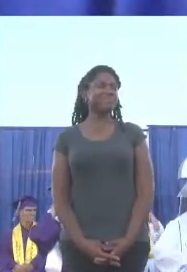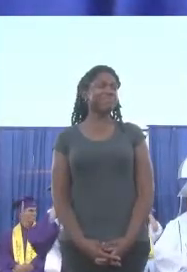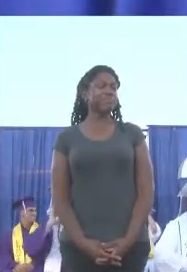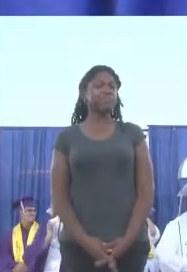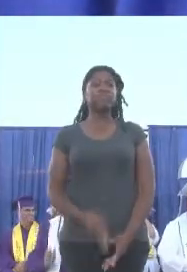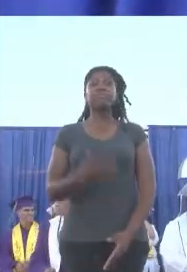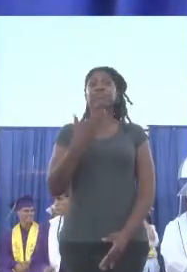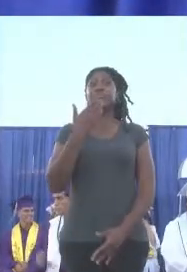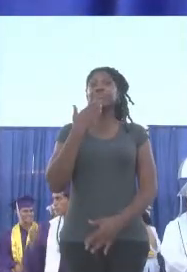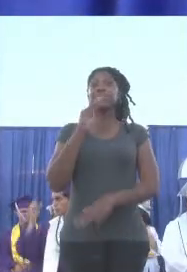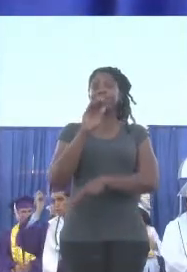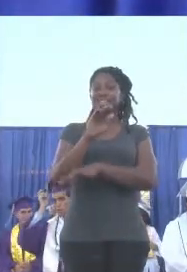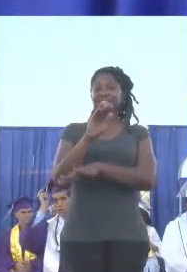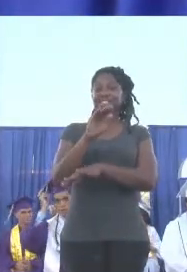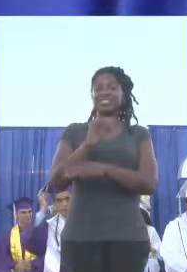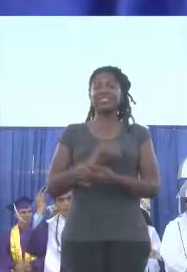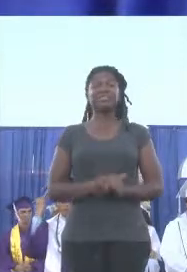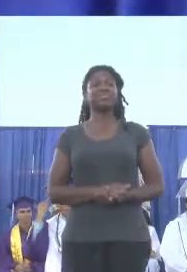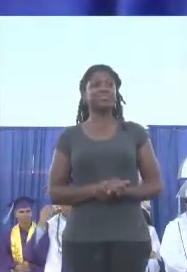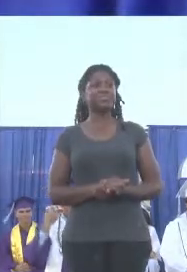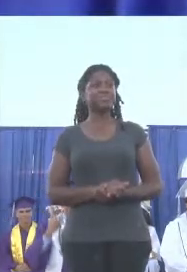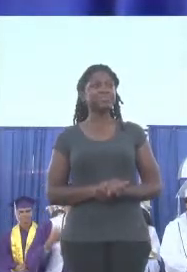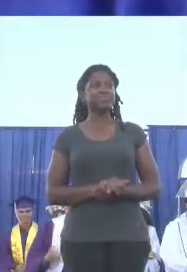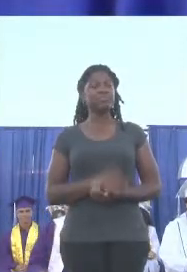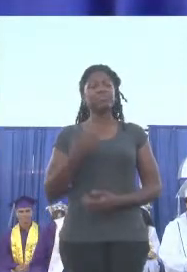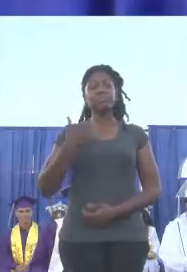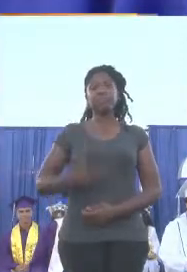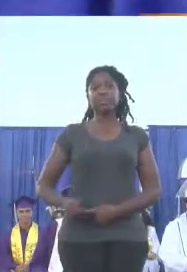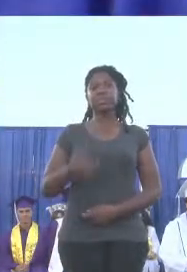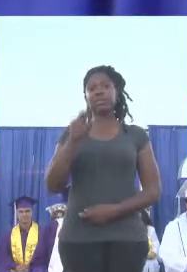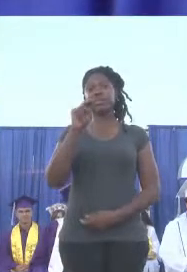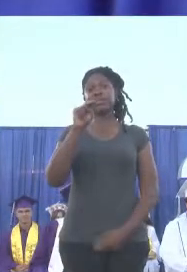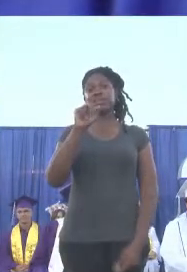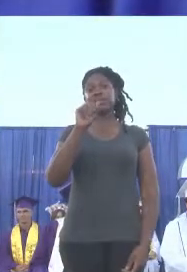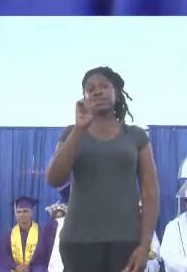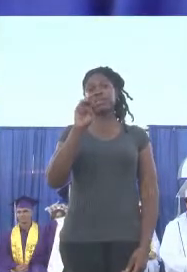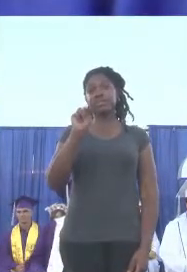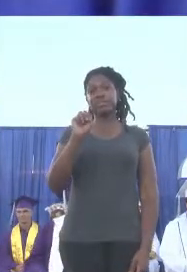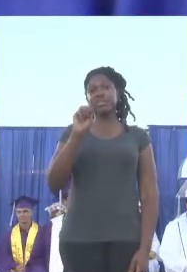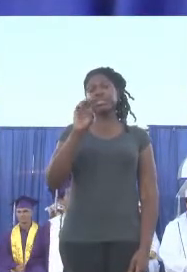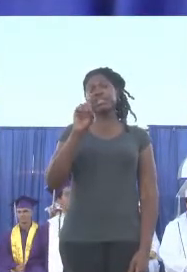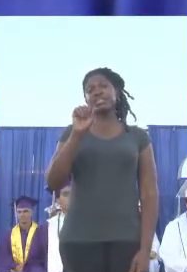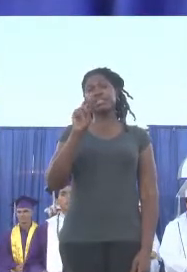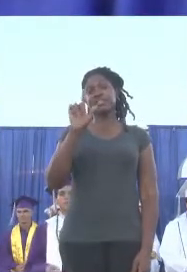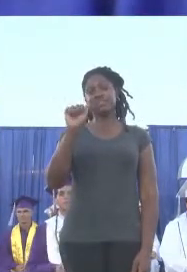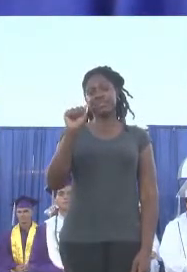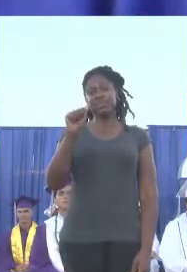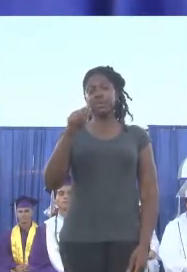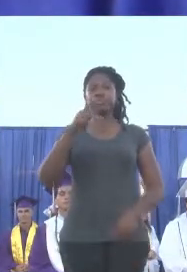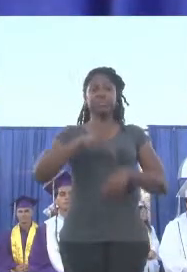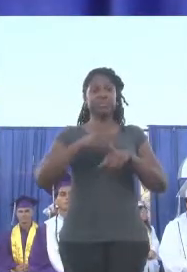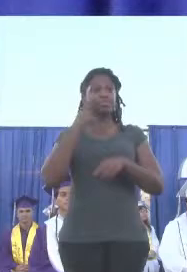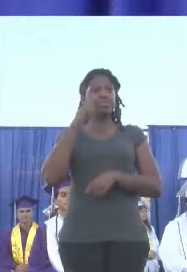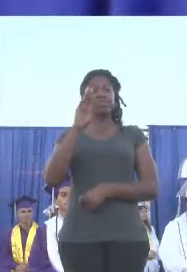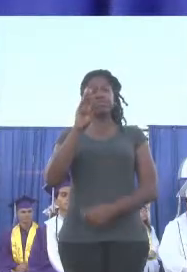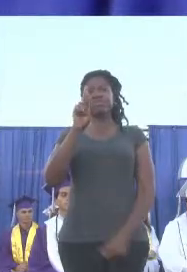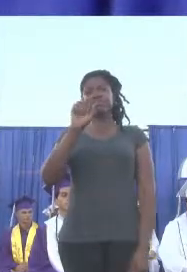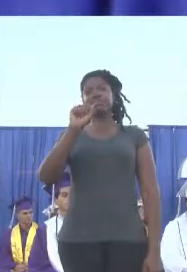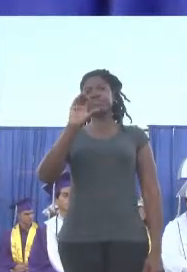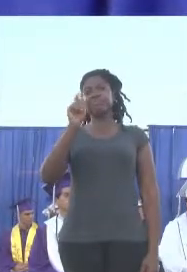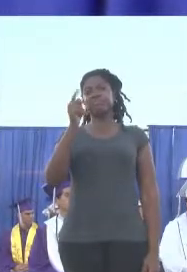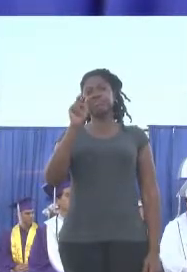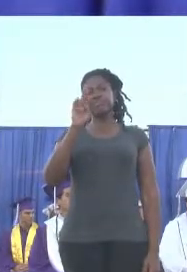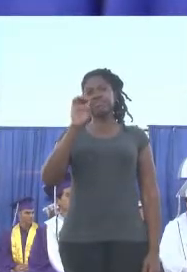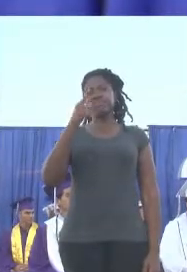Good evening. My name is Noemi Davila, principal of Brackenridge High School. On behalf